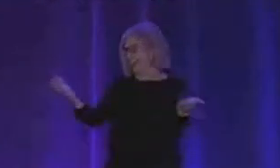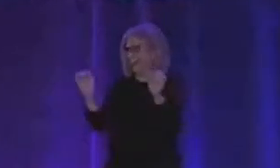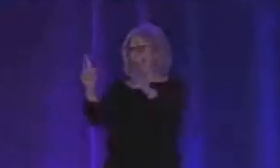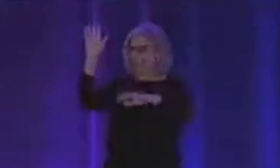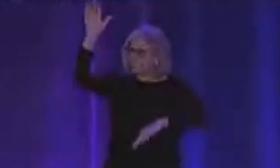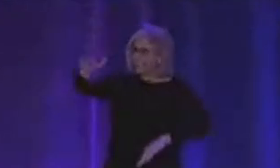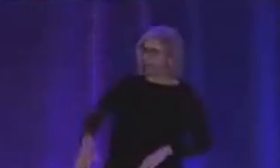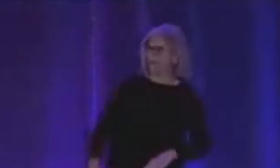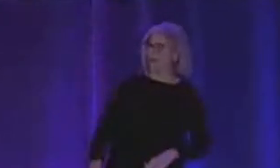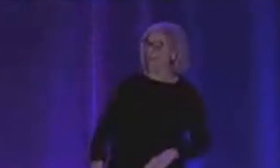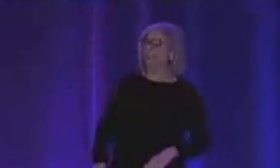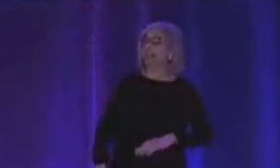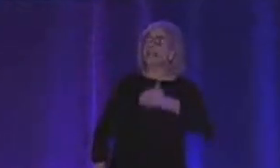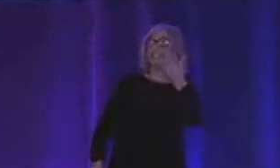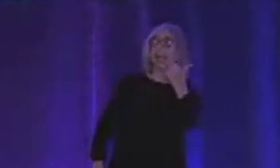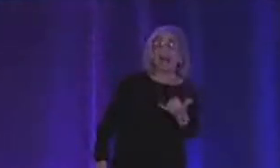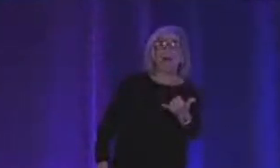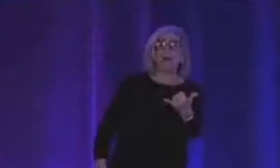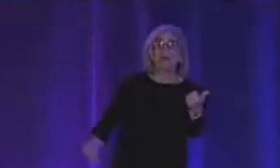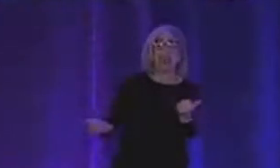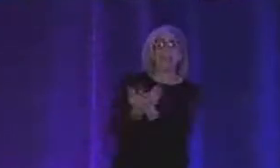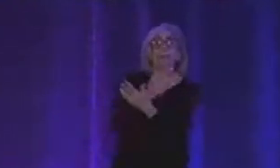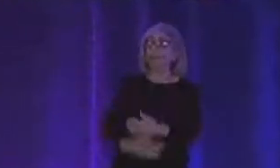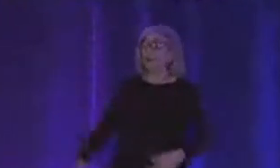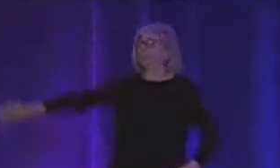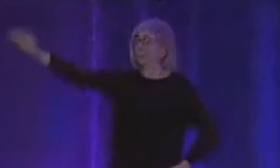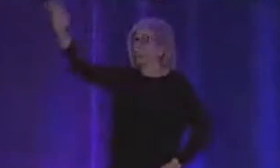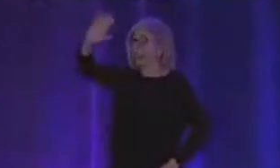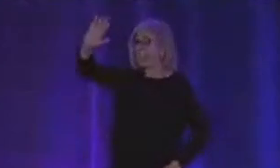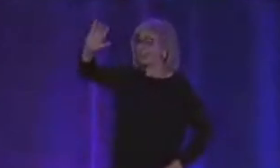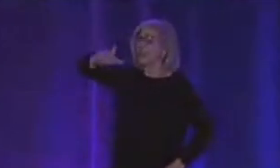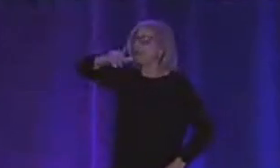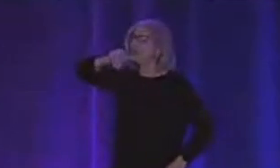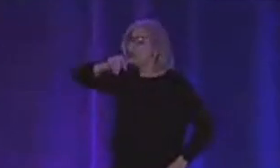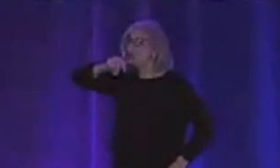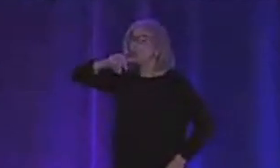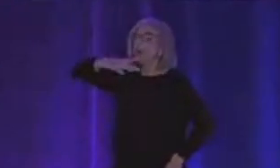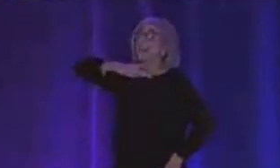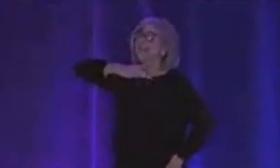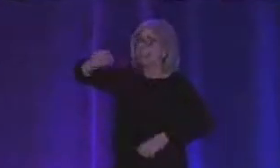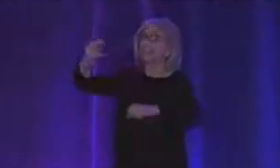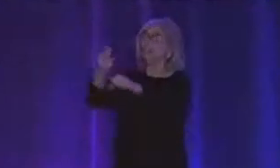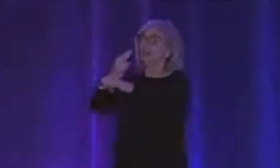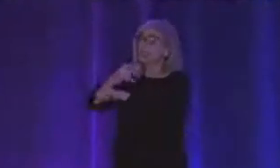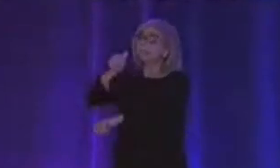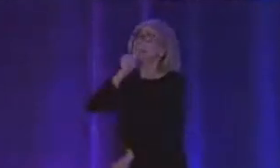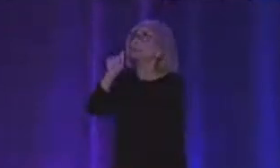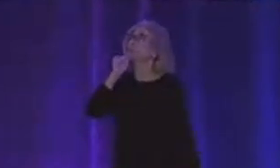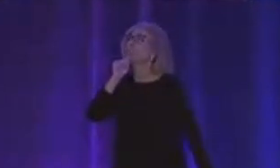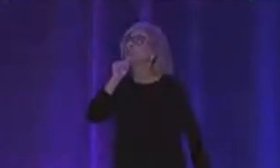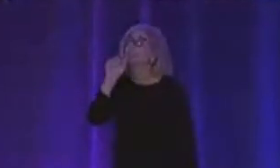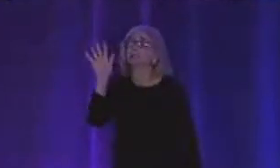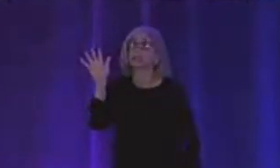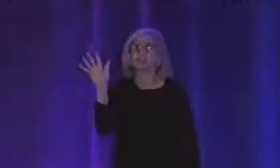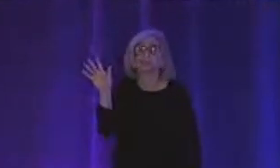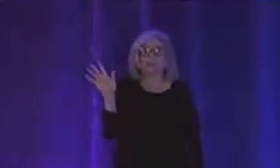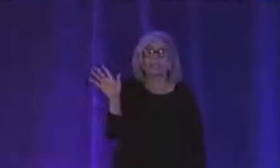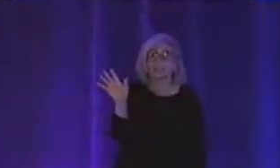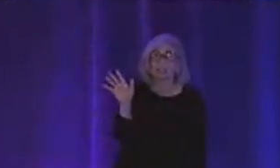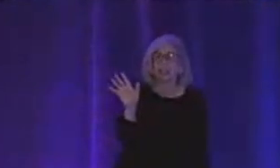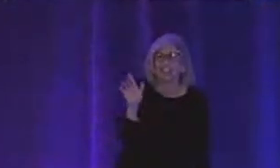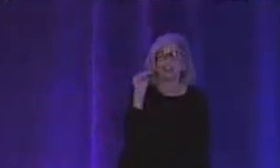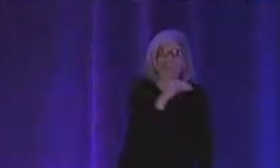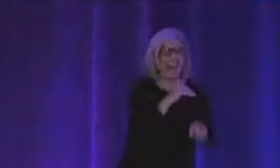hands down, hands down. Now, at everyone who raised their hand, who actually likes using passwords?